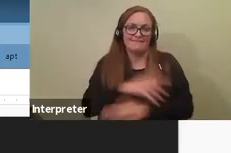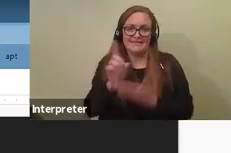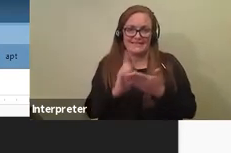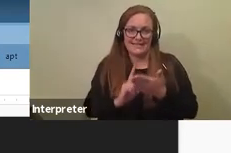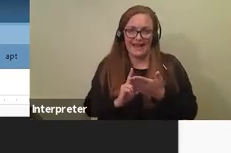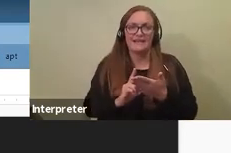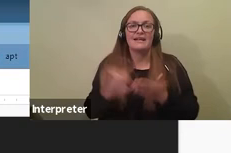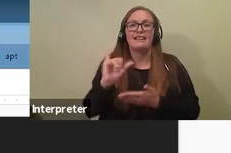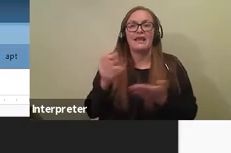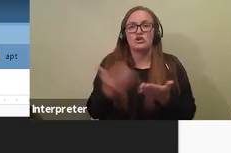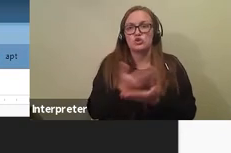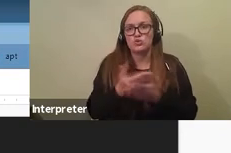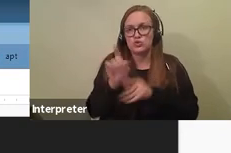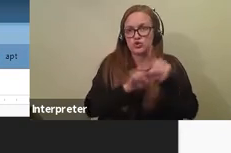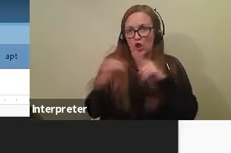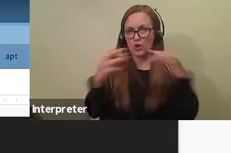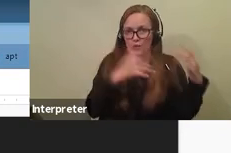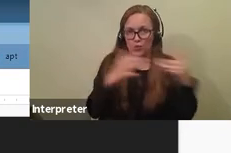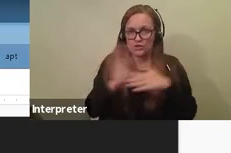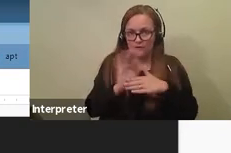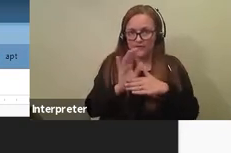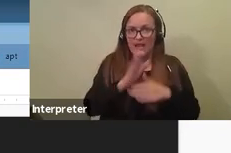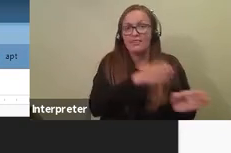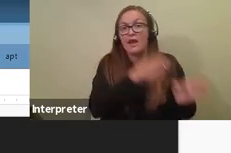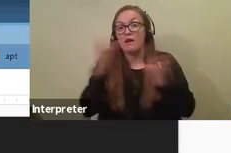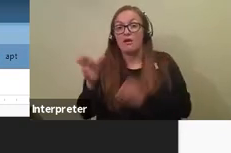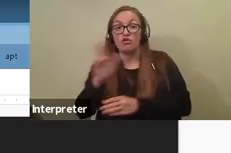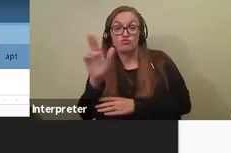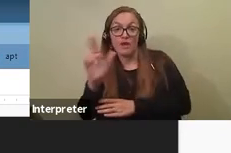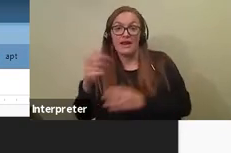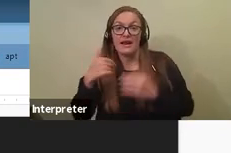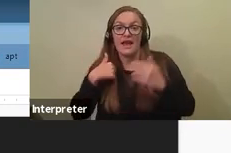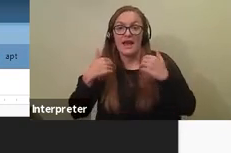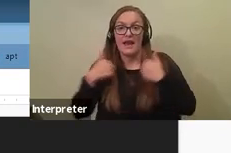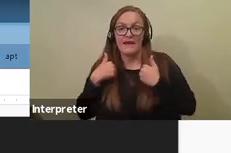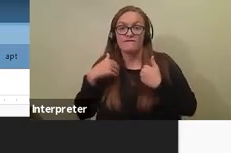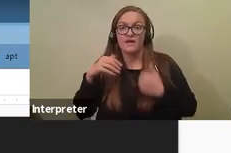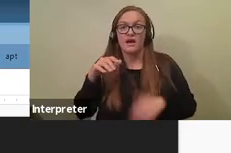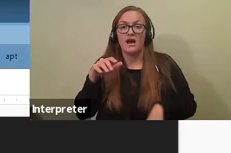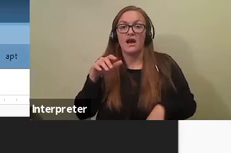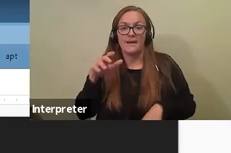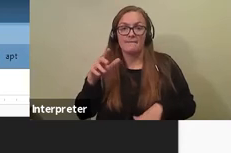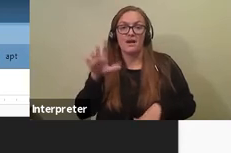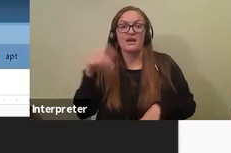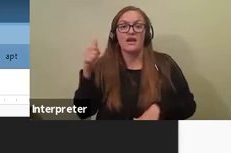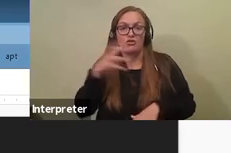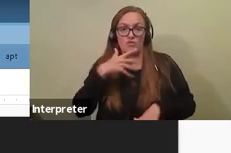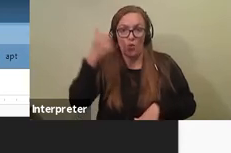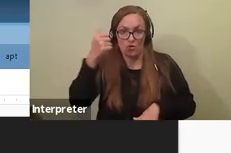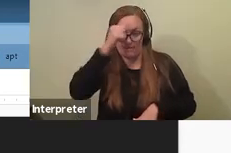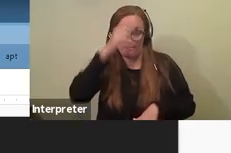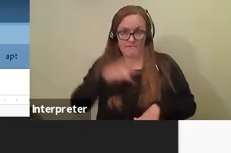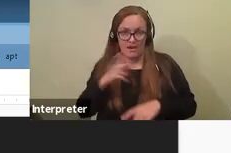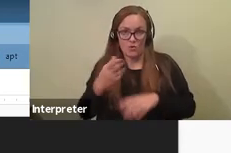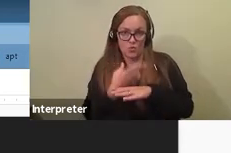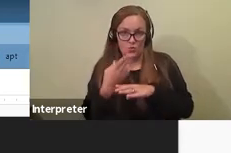right-hand side, I have a example of a robotic arm that was developed by a DARPA contract. And in this case, an older gentleman is wearing it, and he's